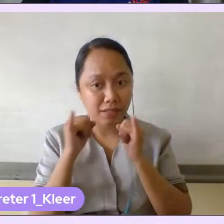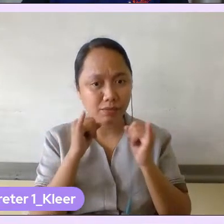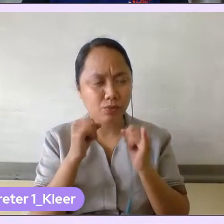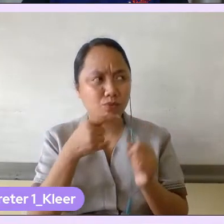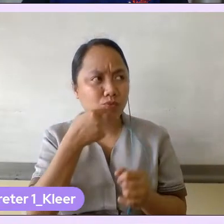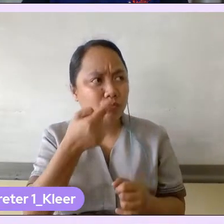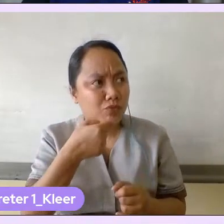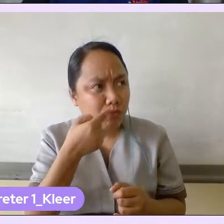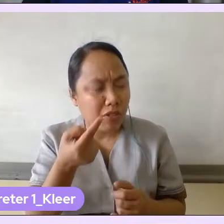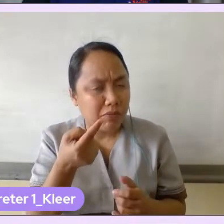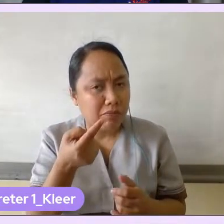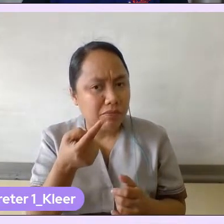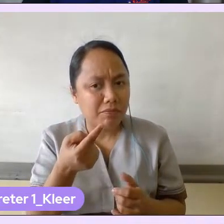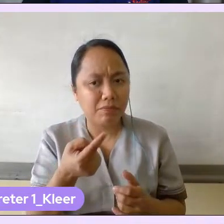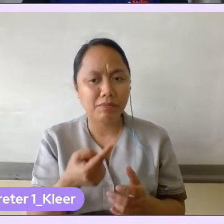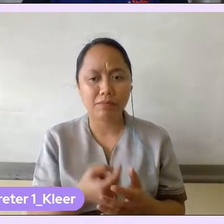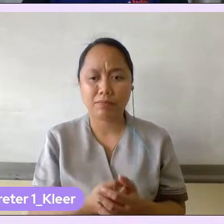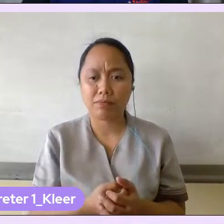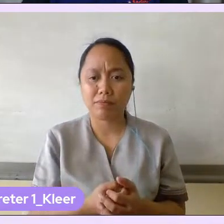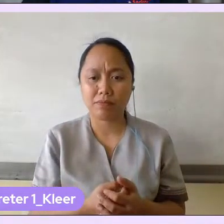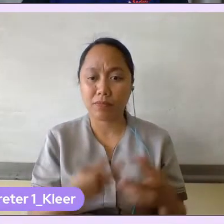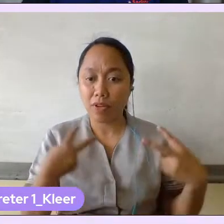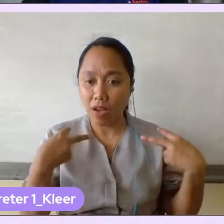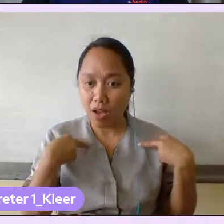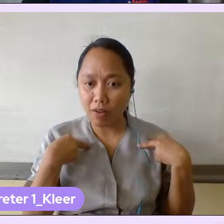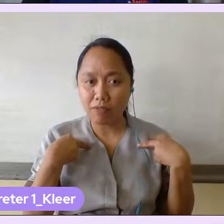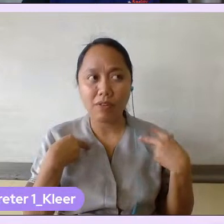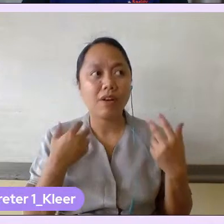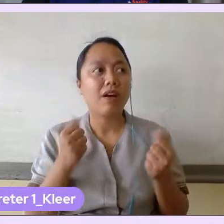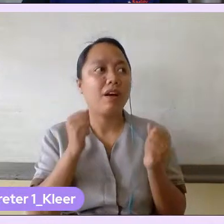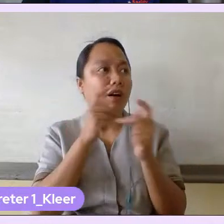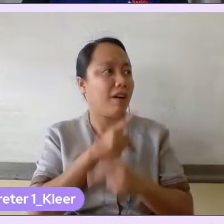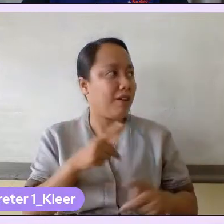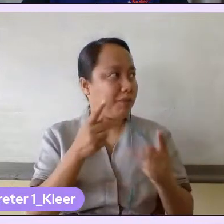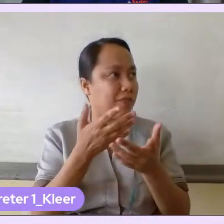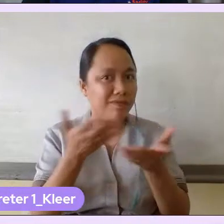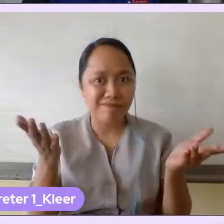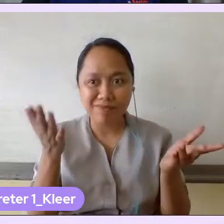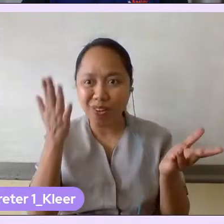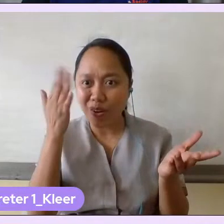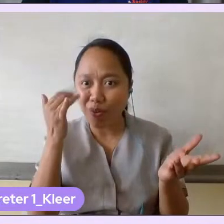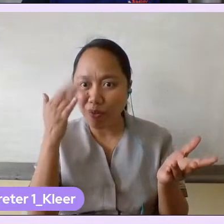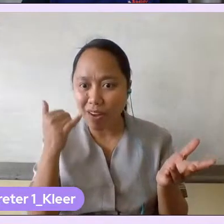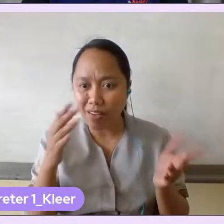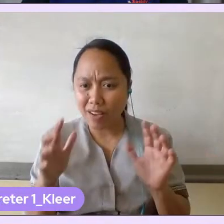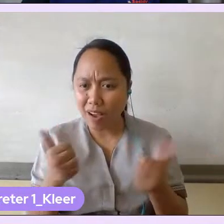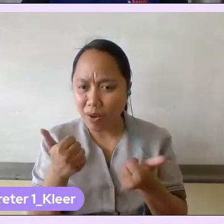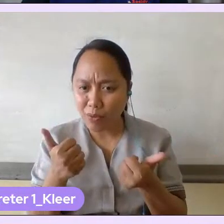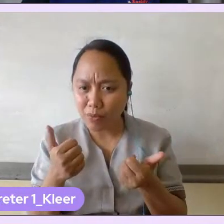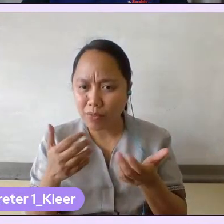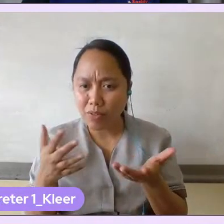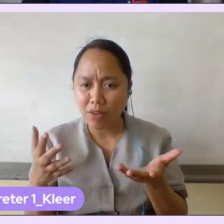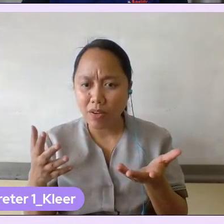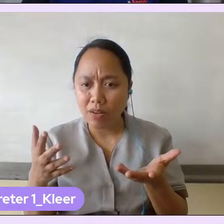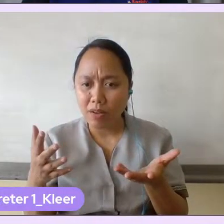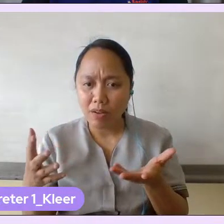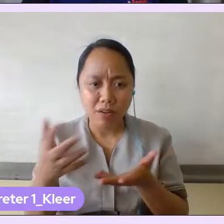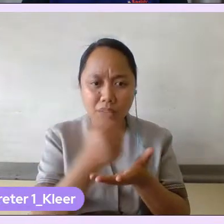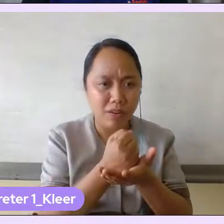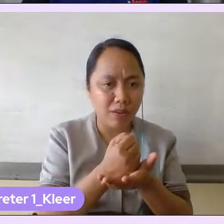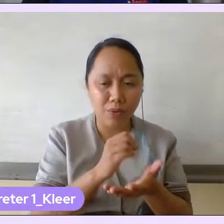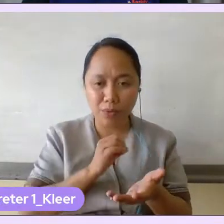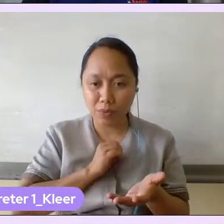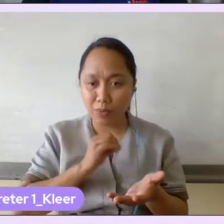na they're being challenged kasi na kung paano nila mako-connect yung old courses,